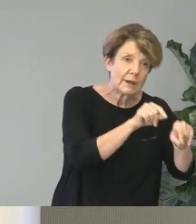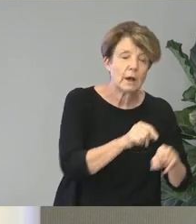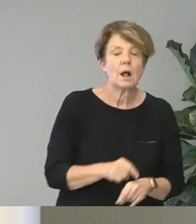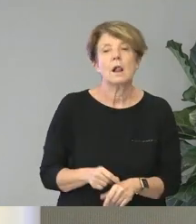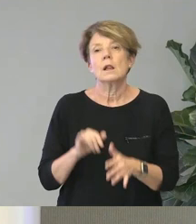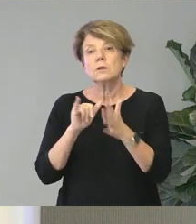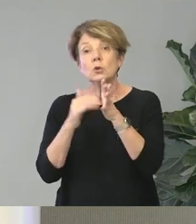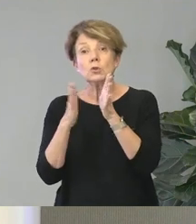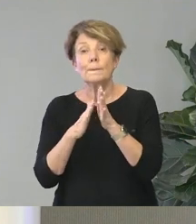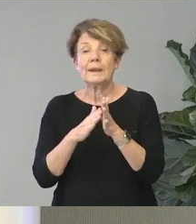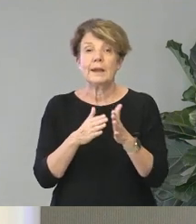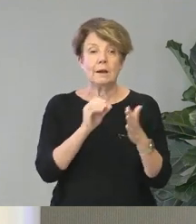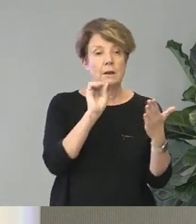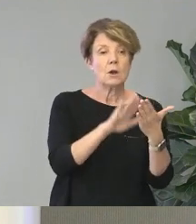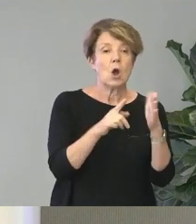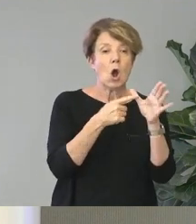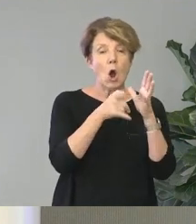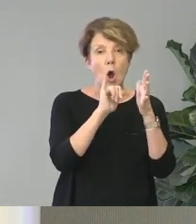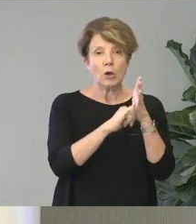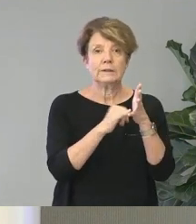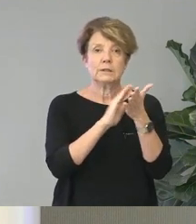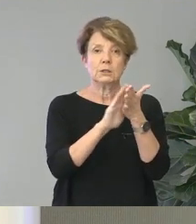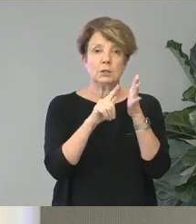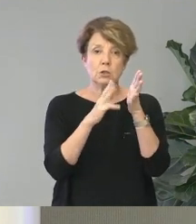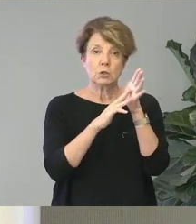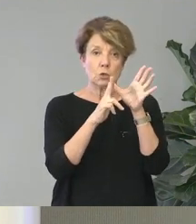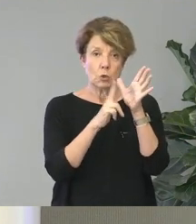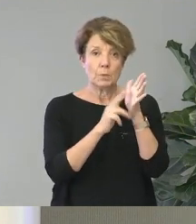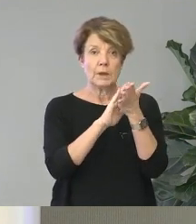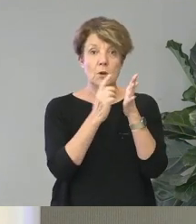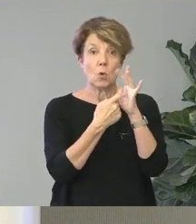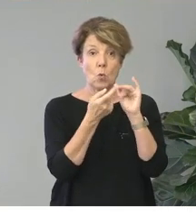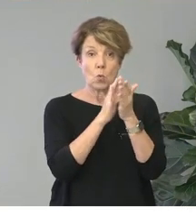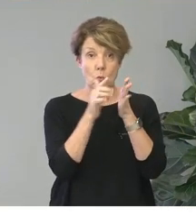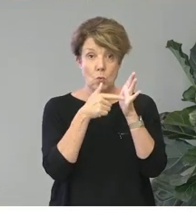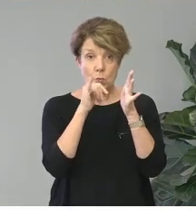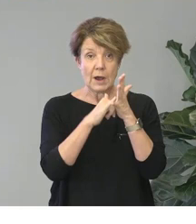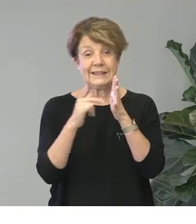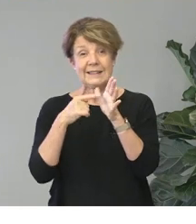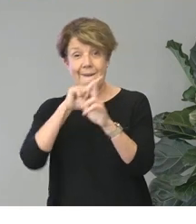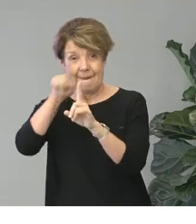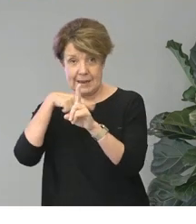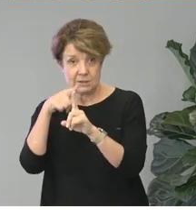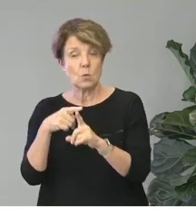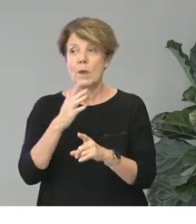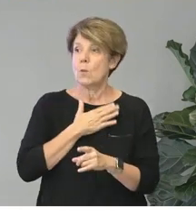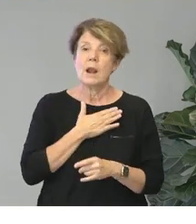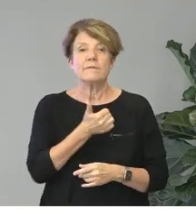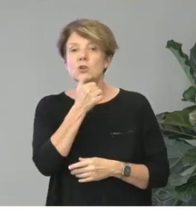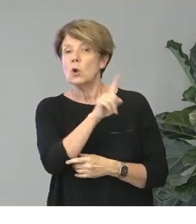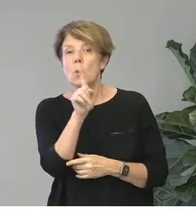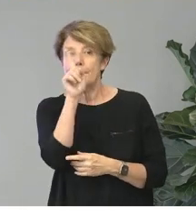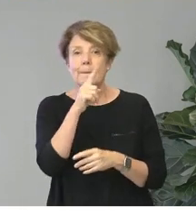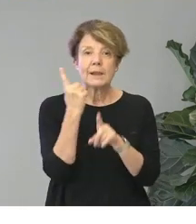hashtag AusHumanRightsAct. Would love to see what everybody is talking about because not everybody is here in the